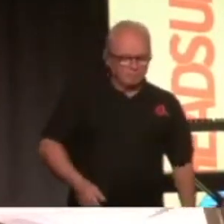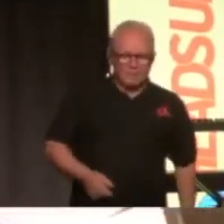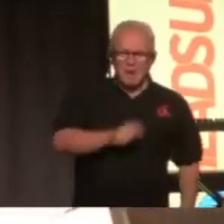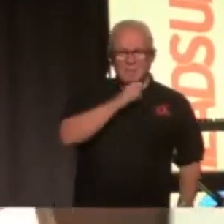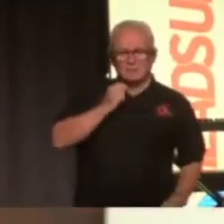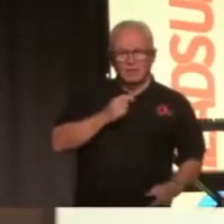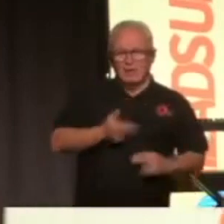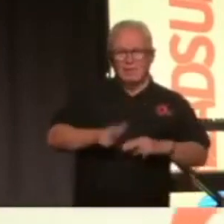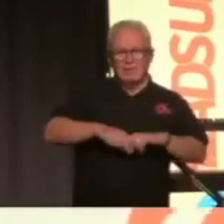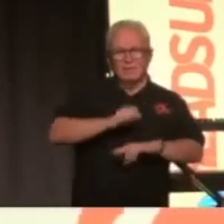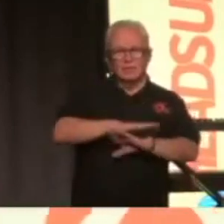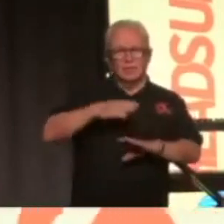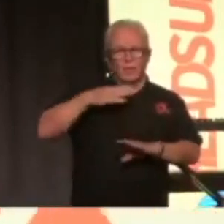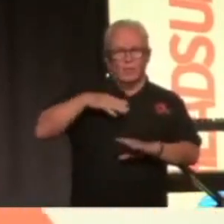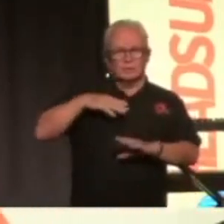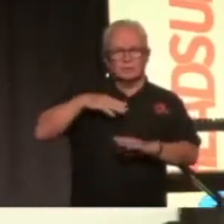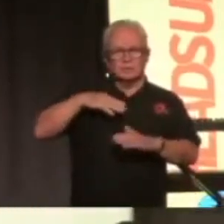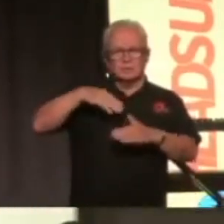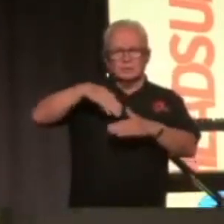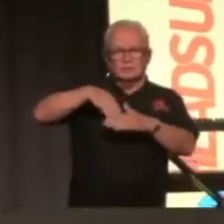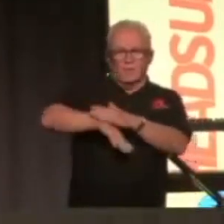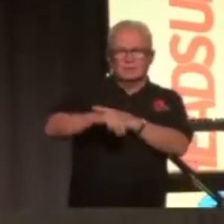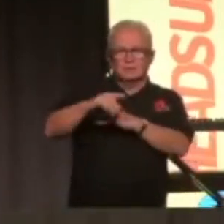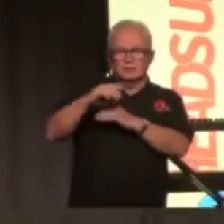"Pastor, if you don't want to go to church, you can come and sit beside me."